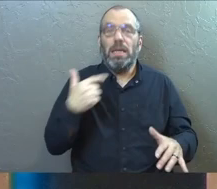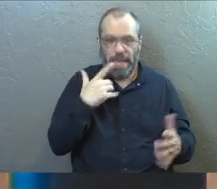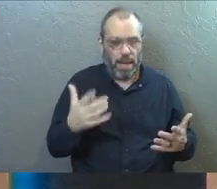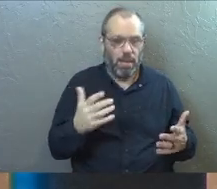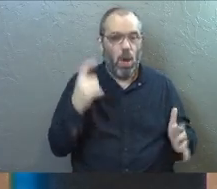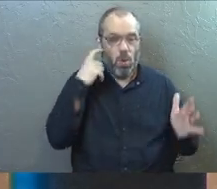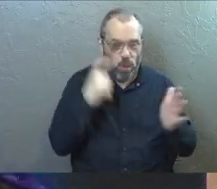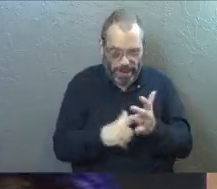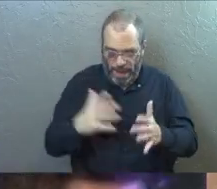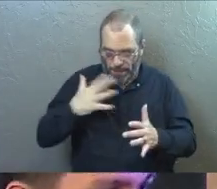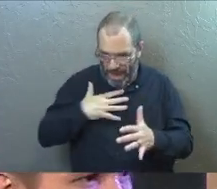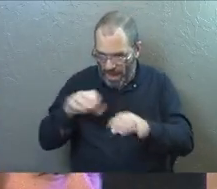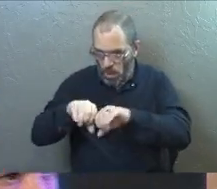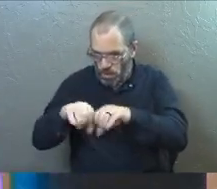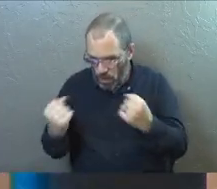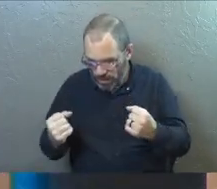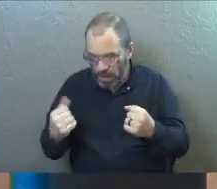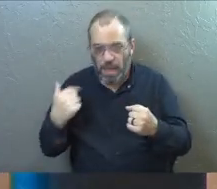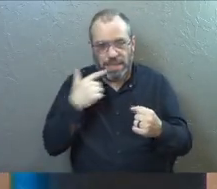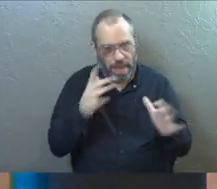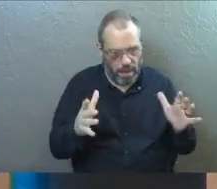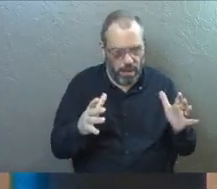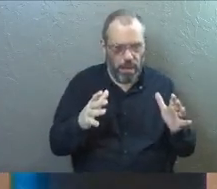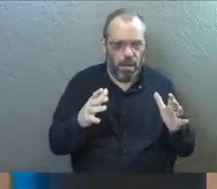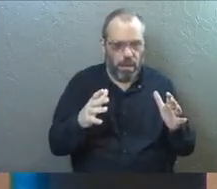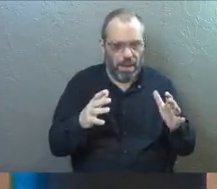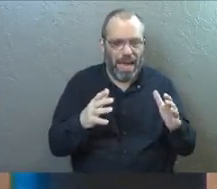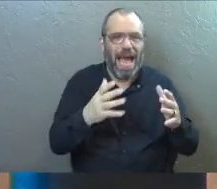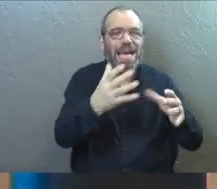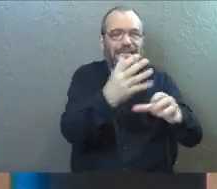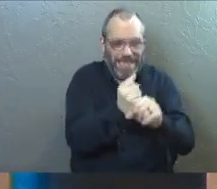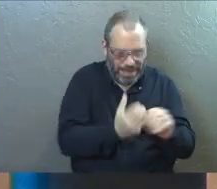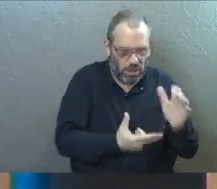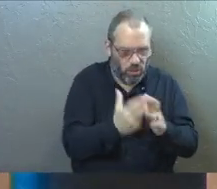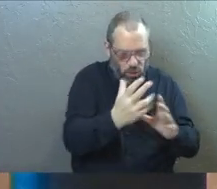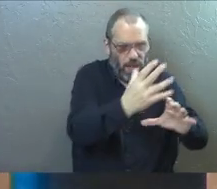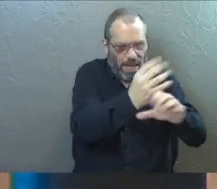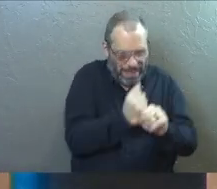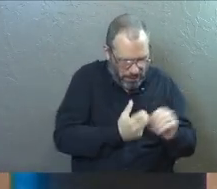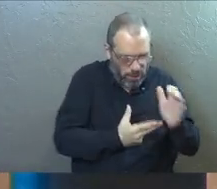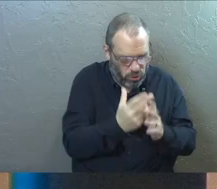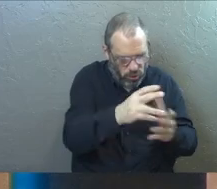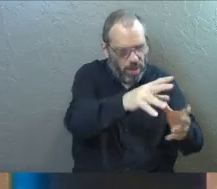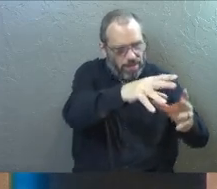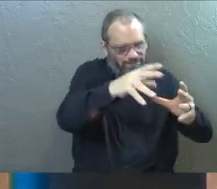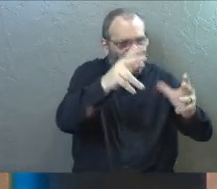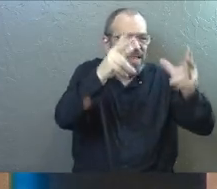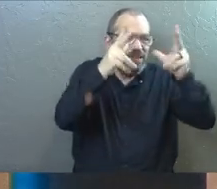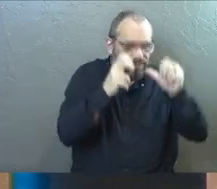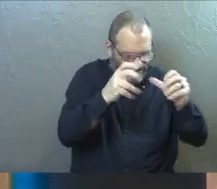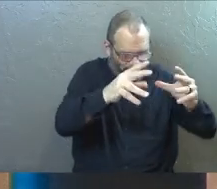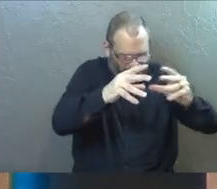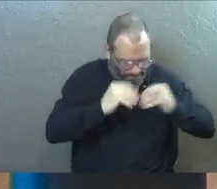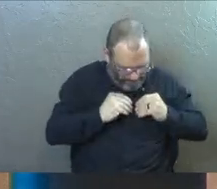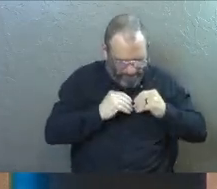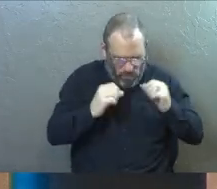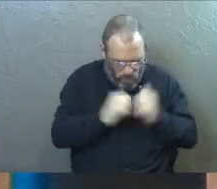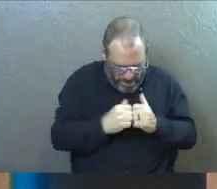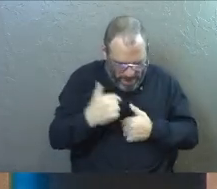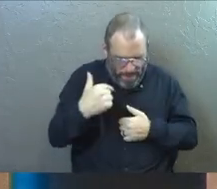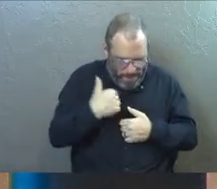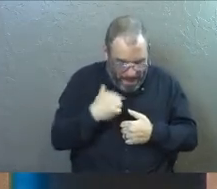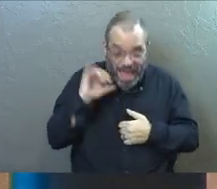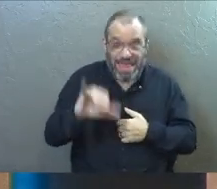say recognize our brokenness, we're saying get that truth, receive the truth of the mess that's within us, that's around us,